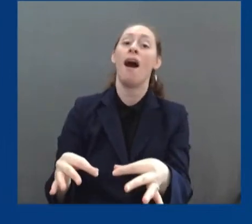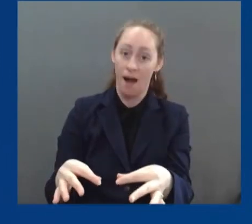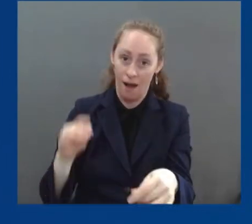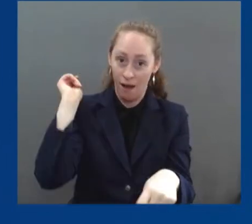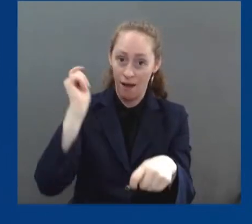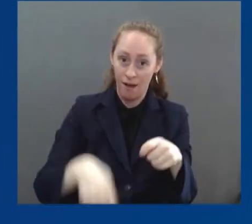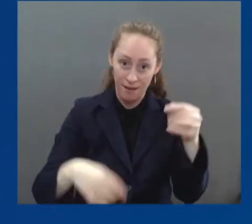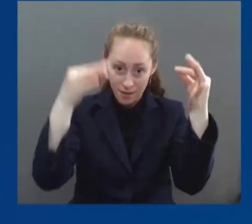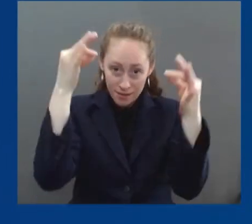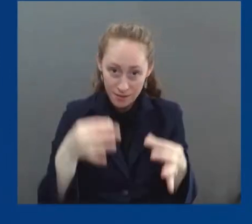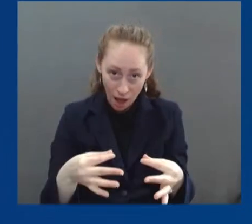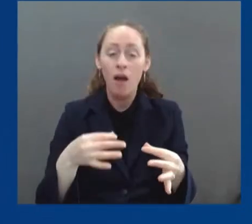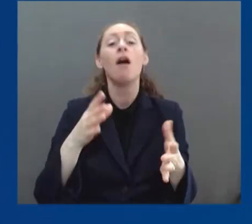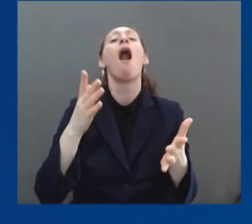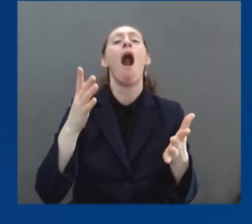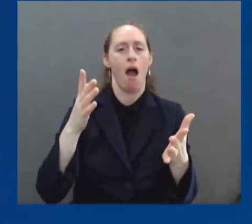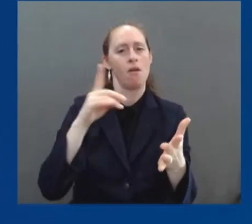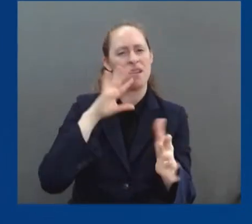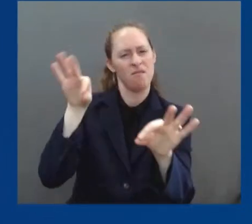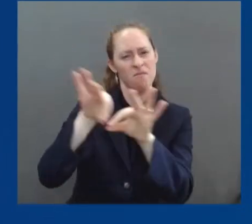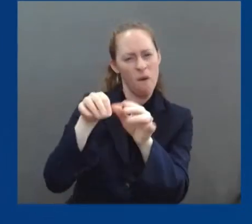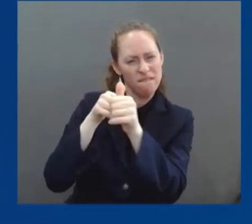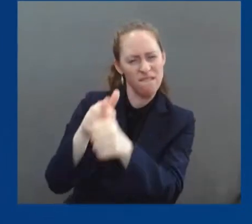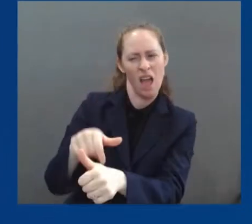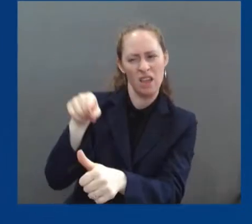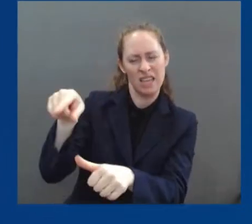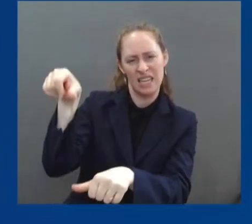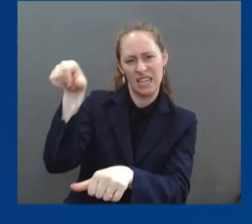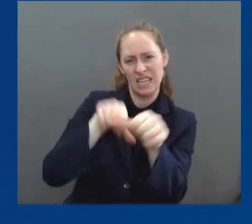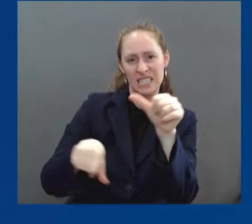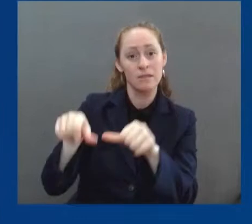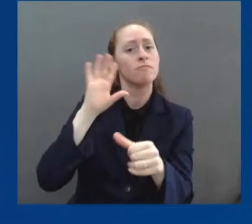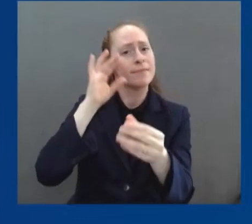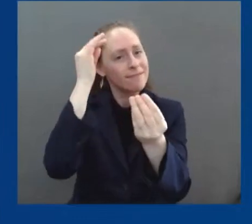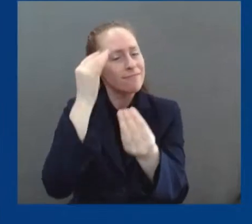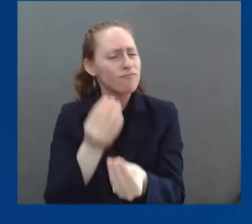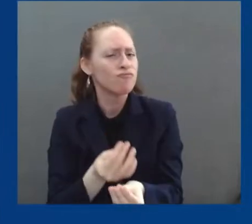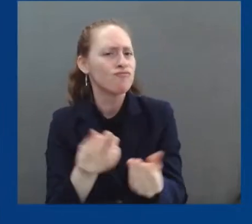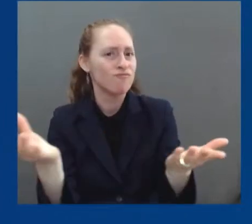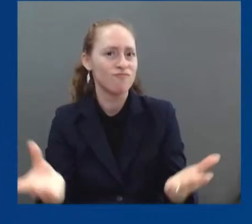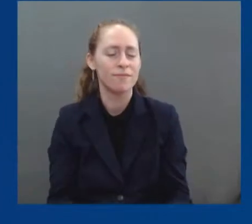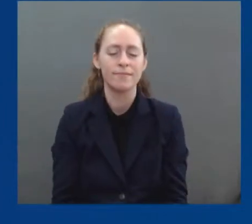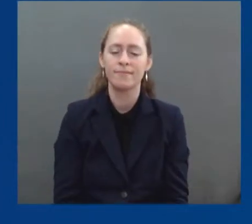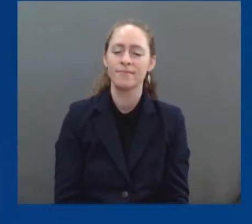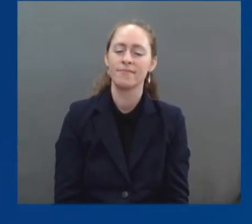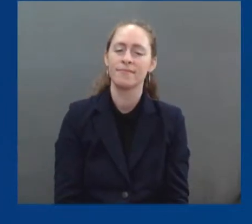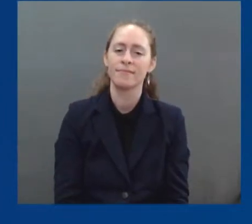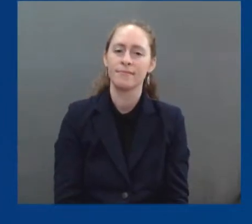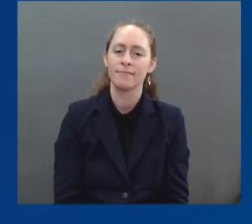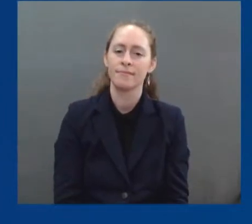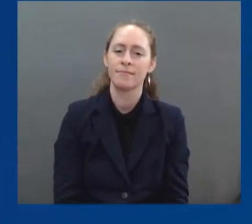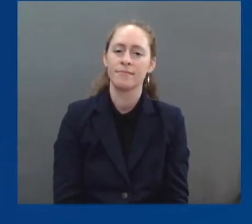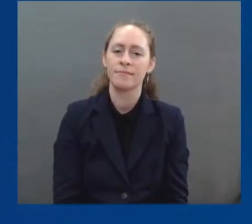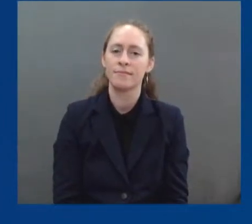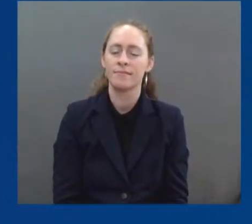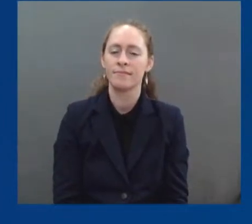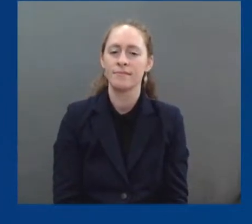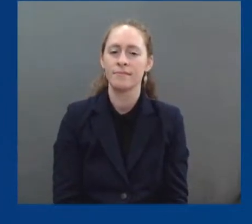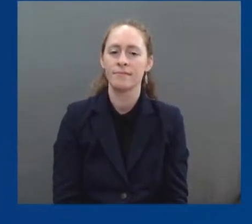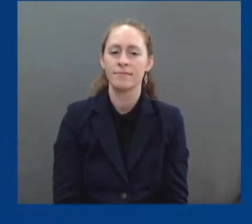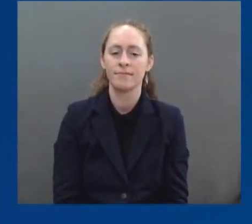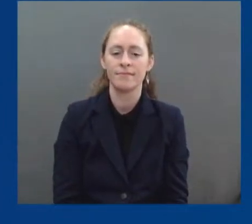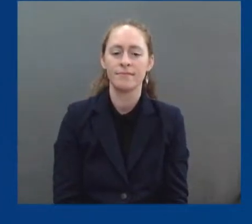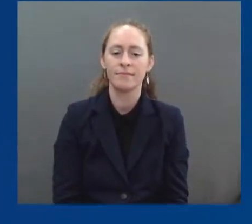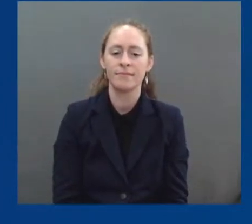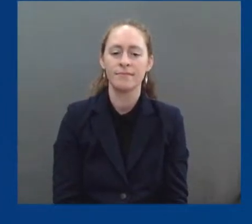involved. Thank you. Kevin, next question. Couple more questions. Let's go to Sharon Lafreniere at New York Times.